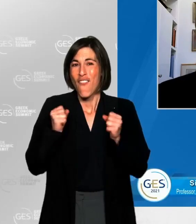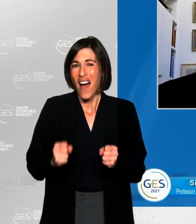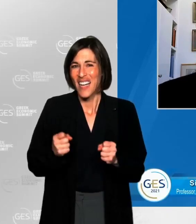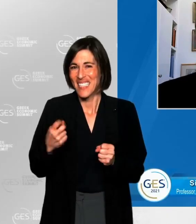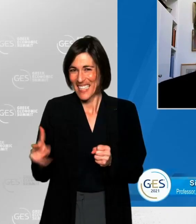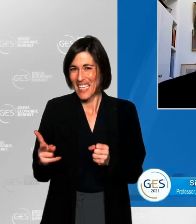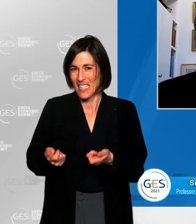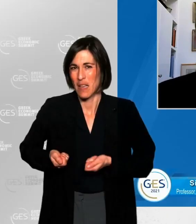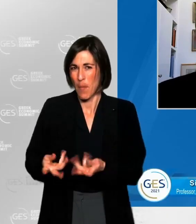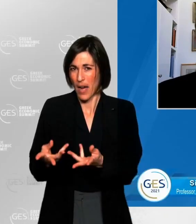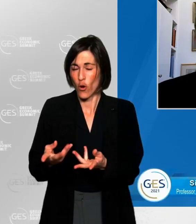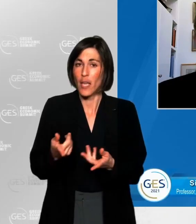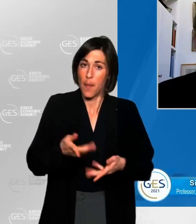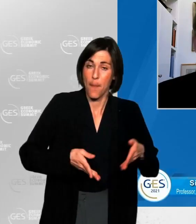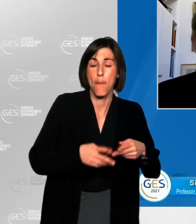worrying for